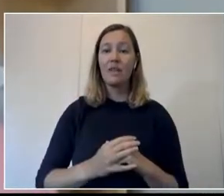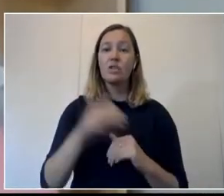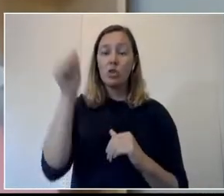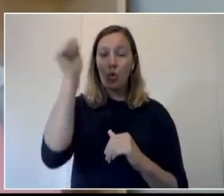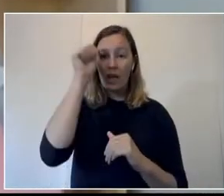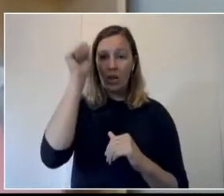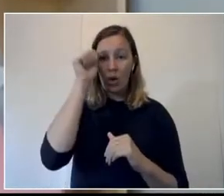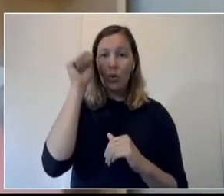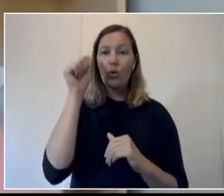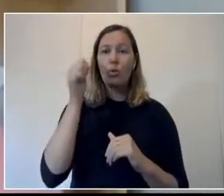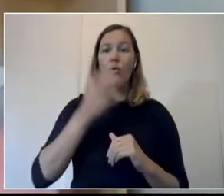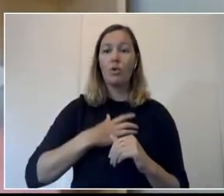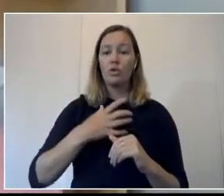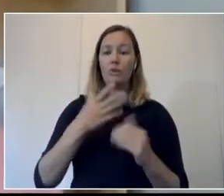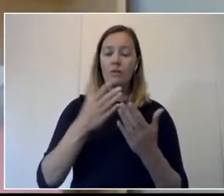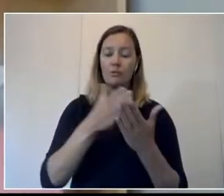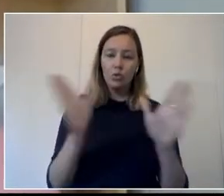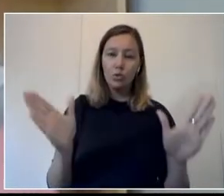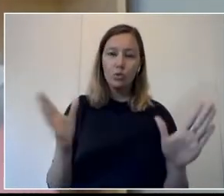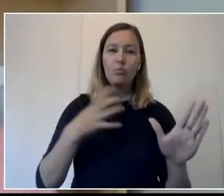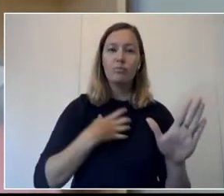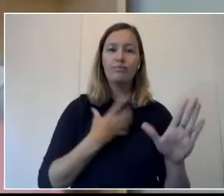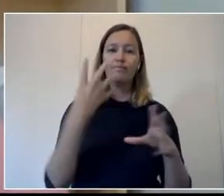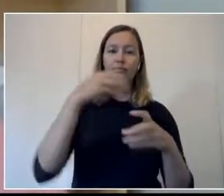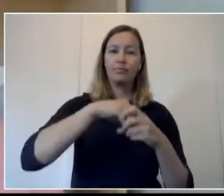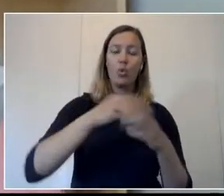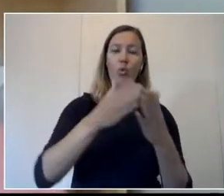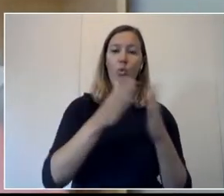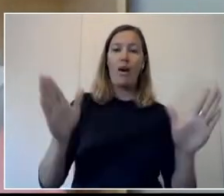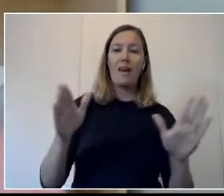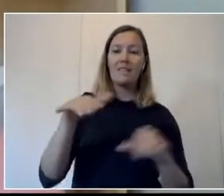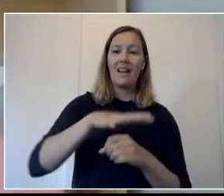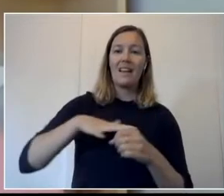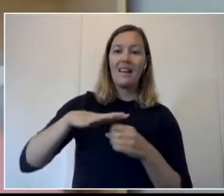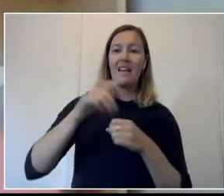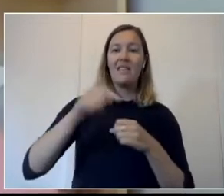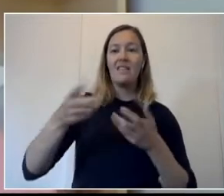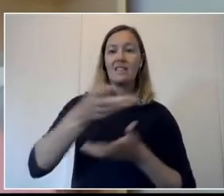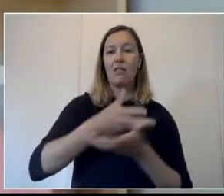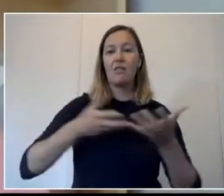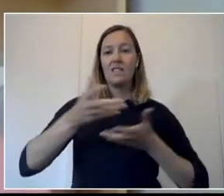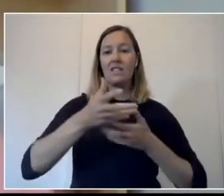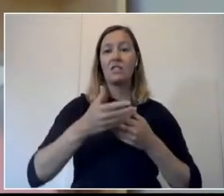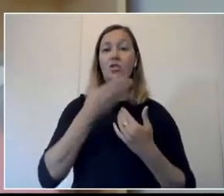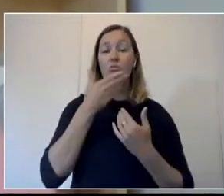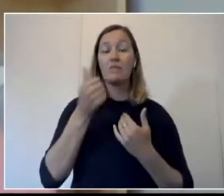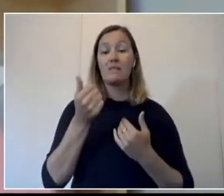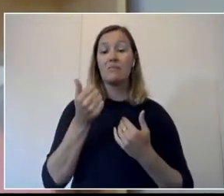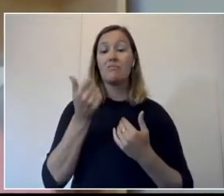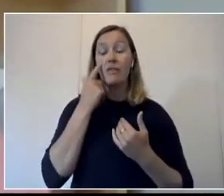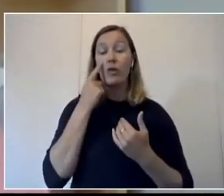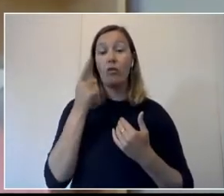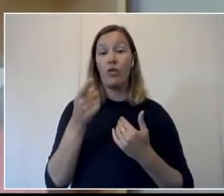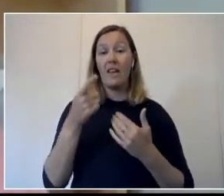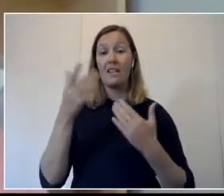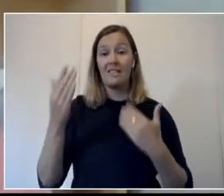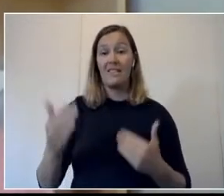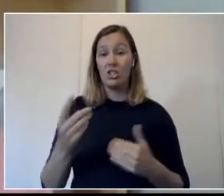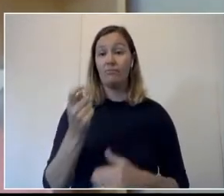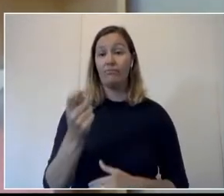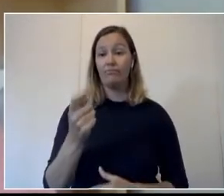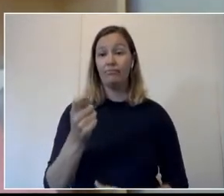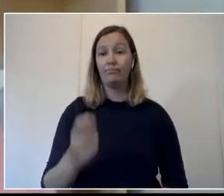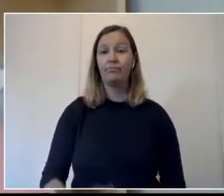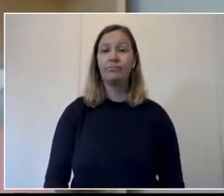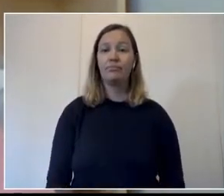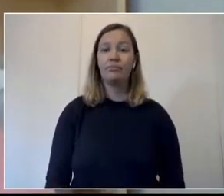including our wider ainga or family in this type of talanoa, so please keep an eye out for that session coming out in the future. I want to